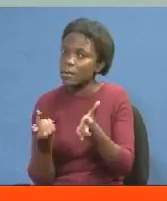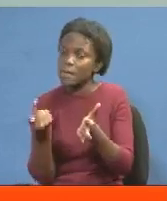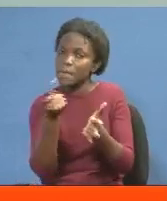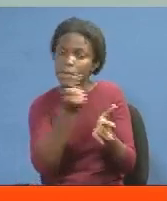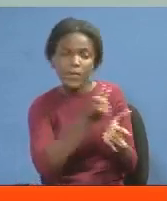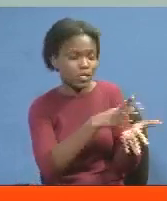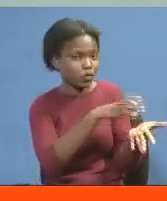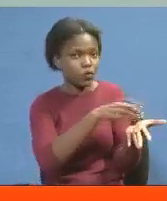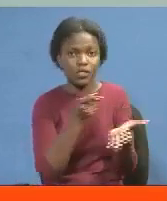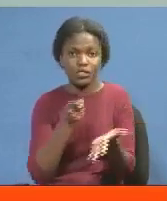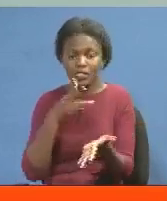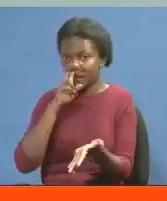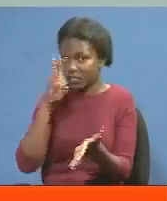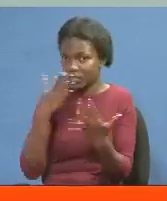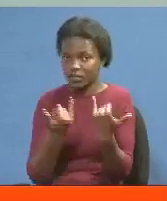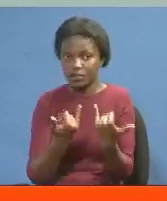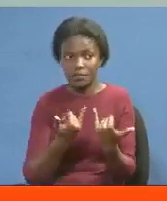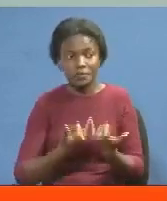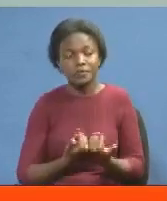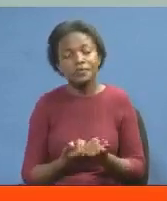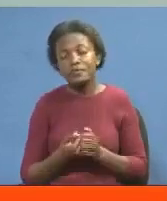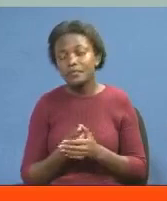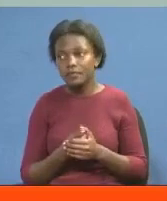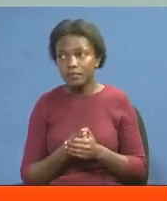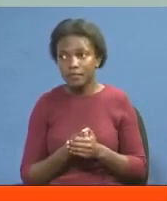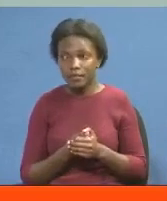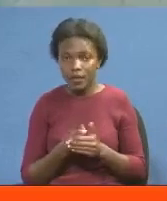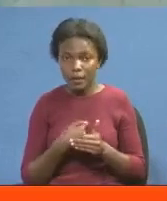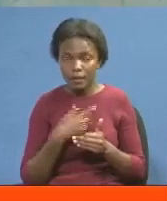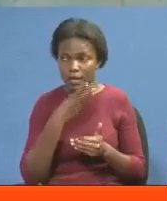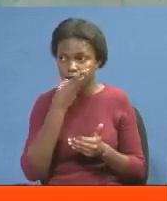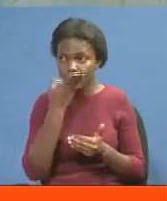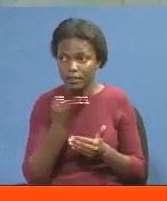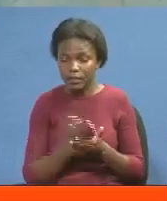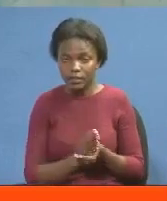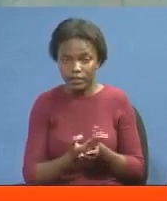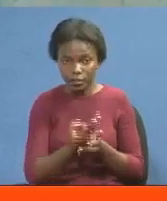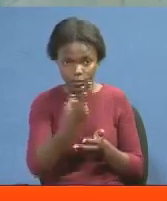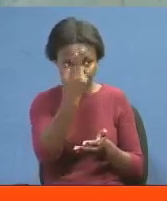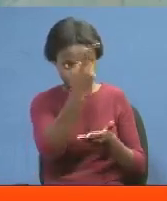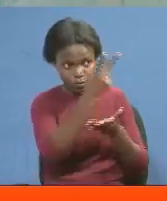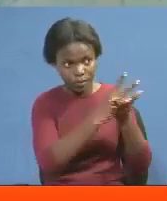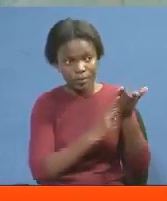a situation that we're seeing right now? I will answer that question in two parts.